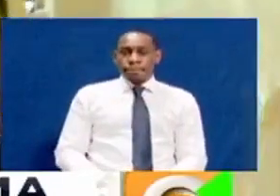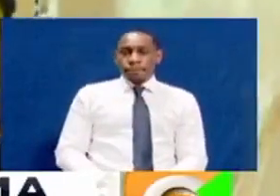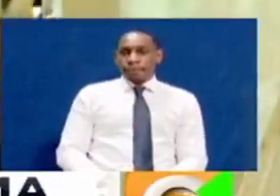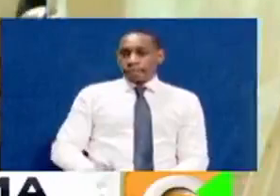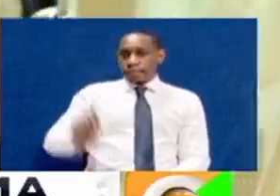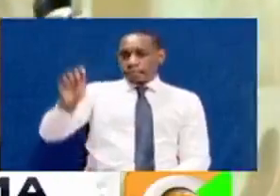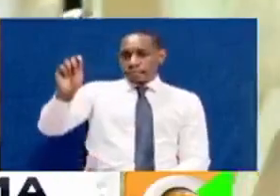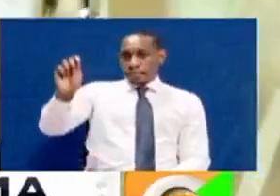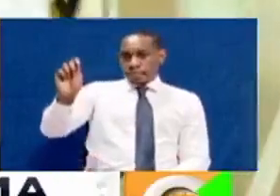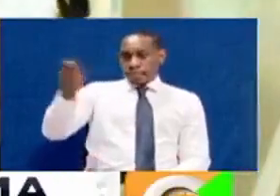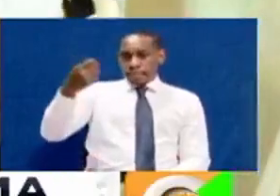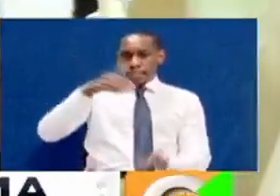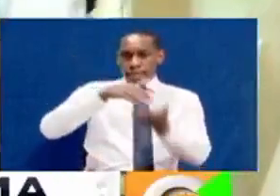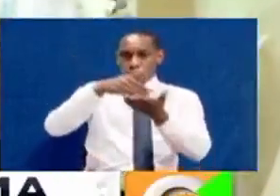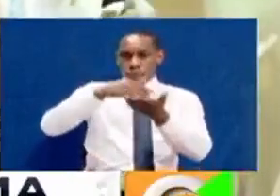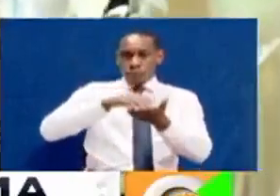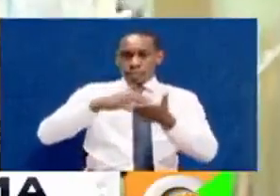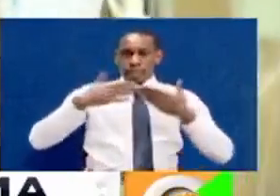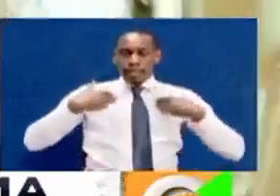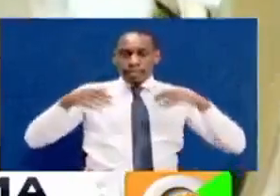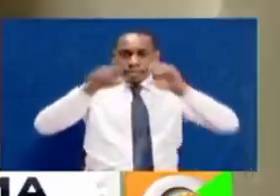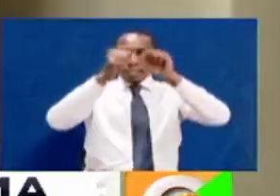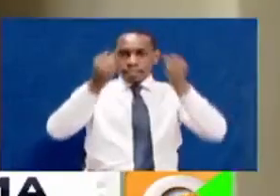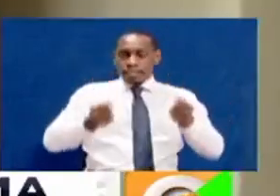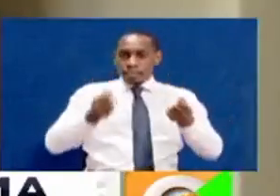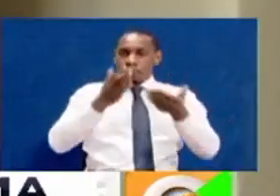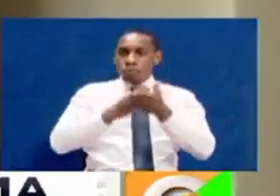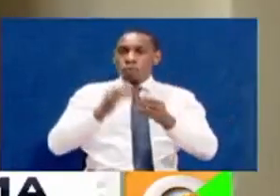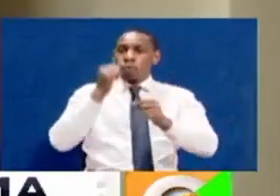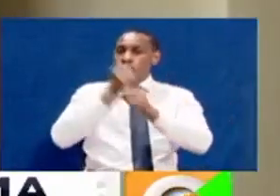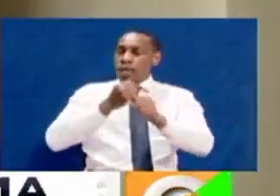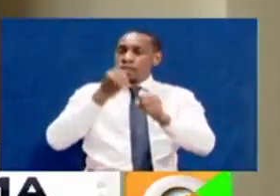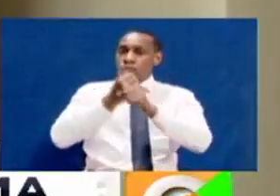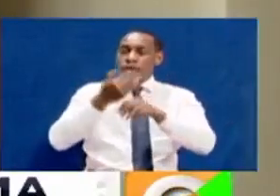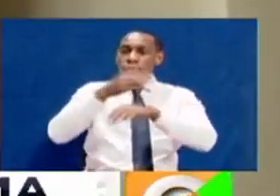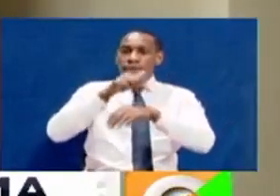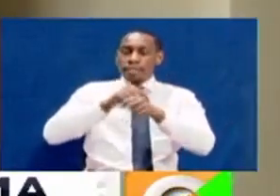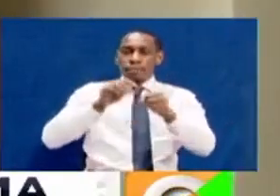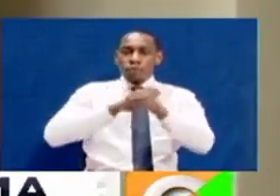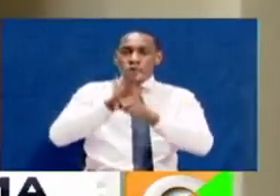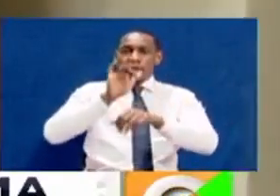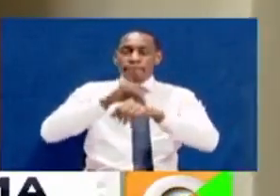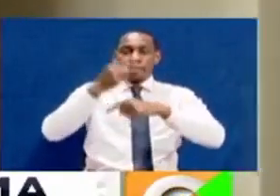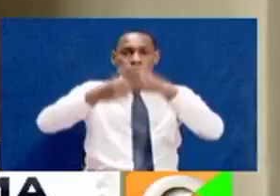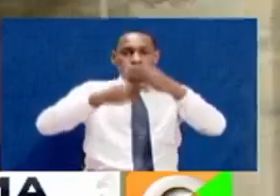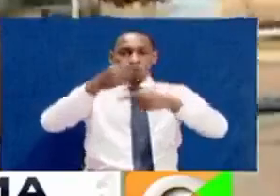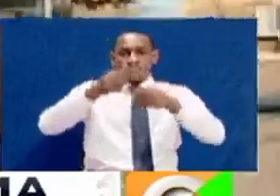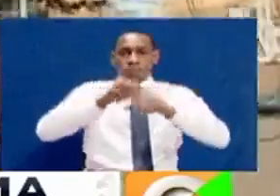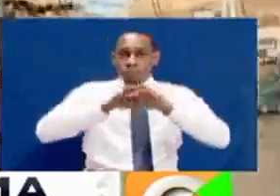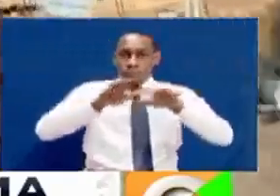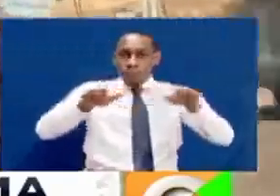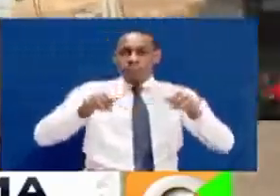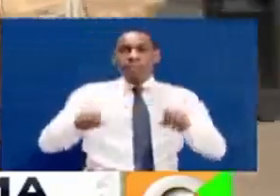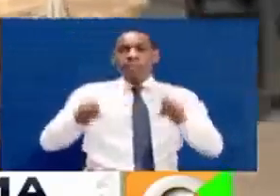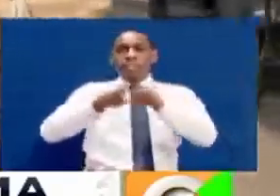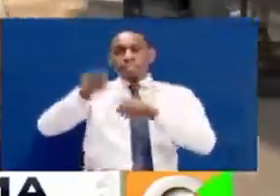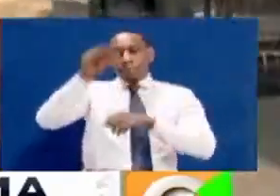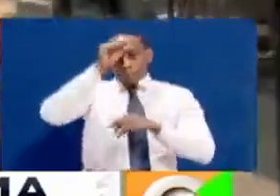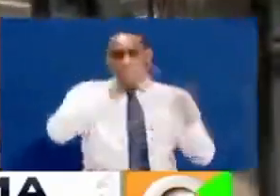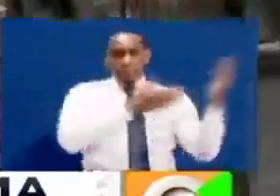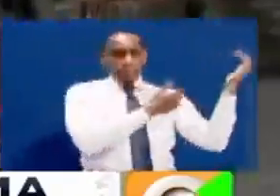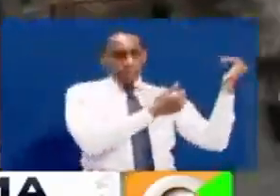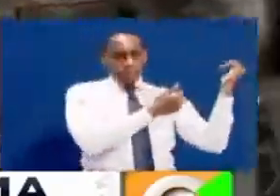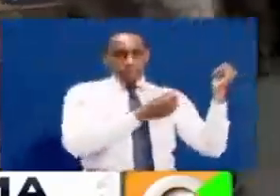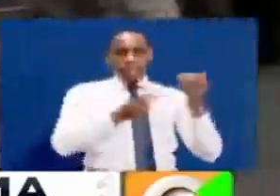The country's fragile health systems are slowly reaching breaking point as the number of COVID-19 infections continue to rise and as the government